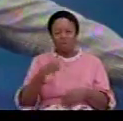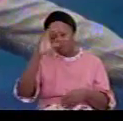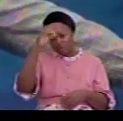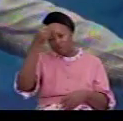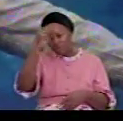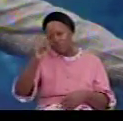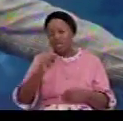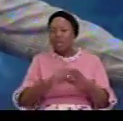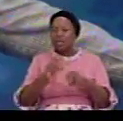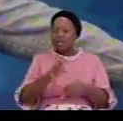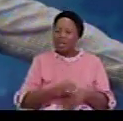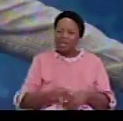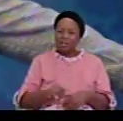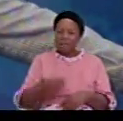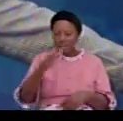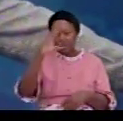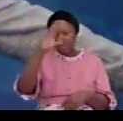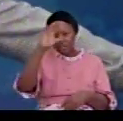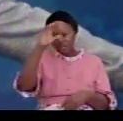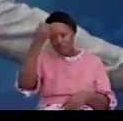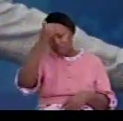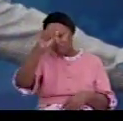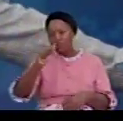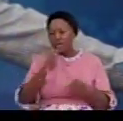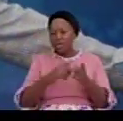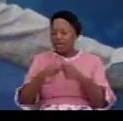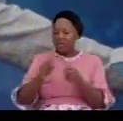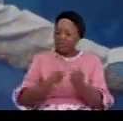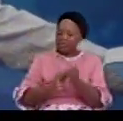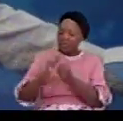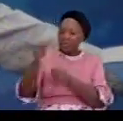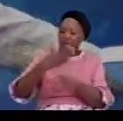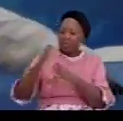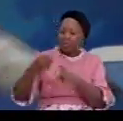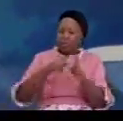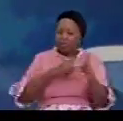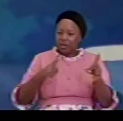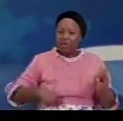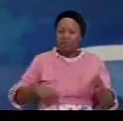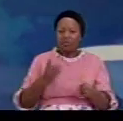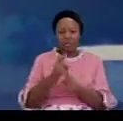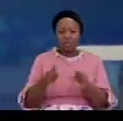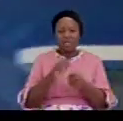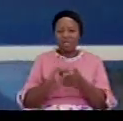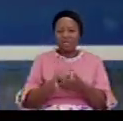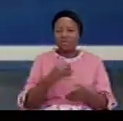a prodigal woman, you've been far away from the Lord.